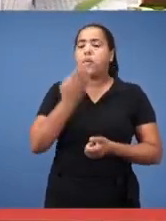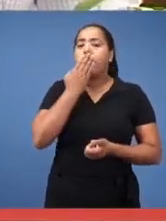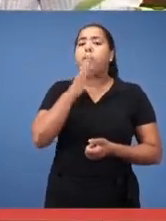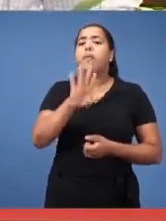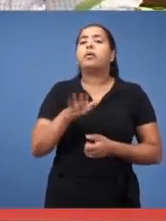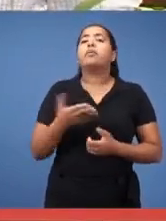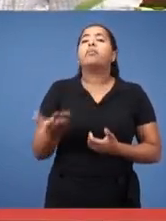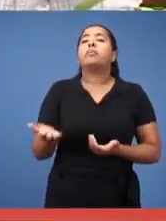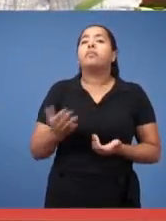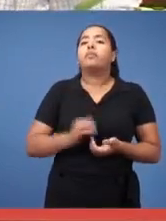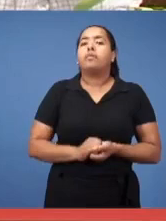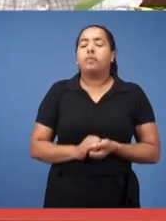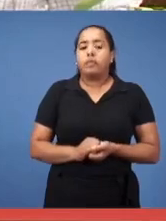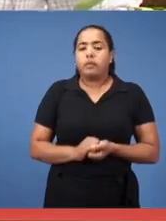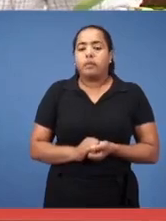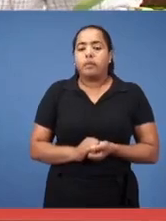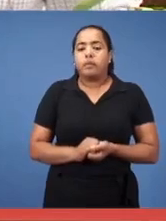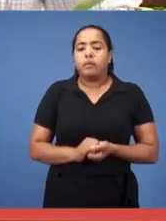What is the promise?